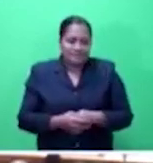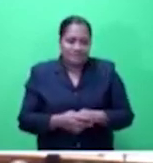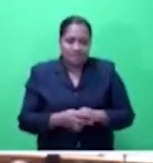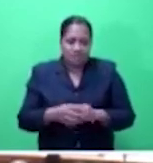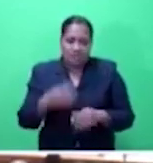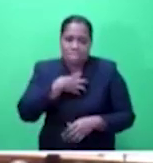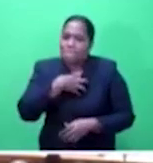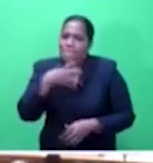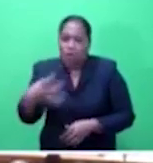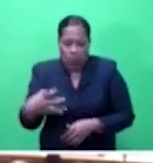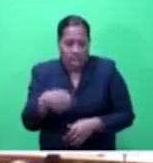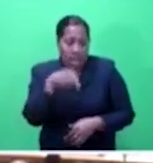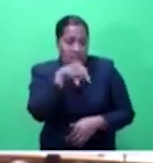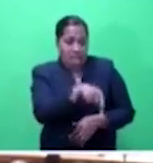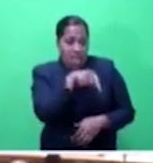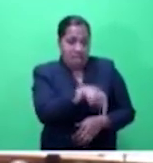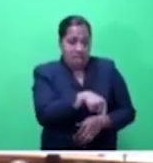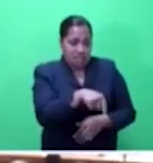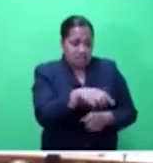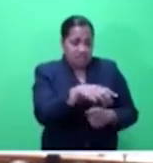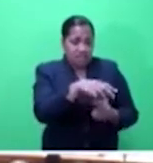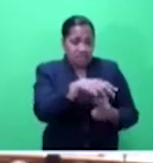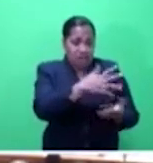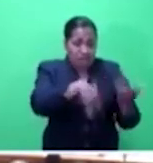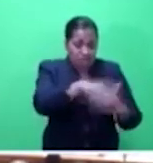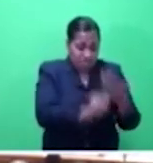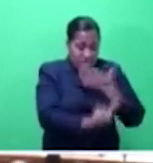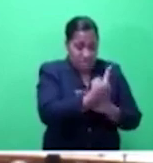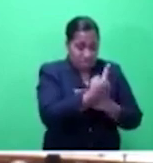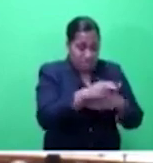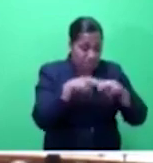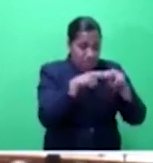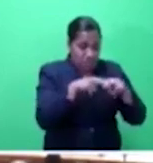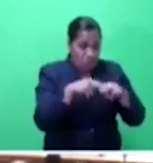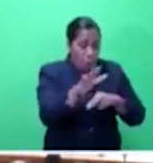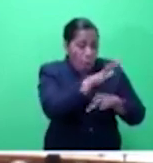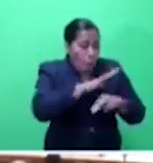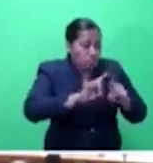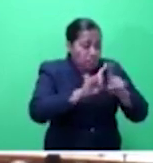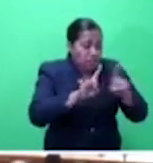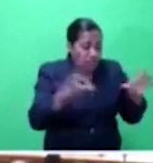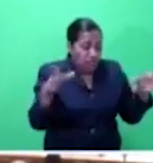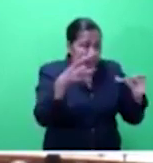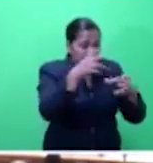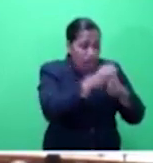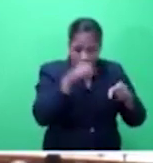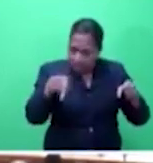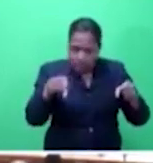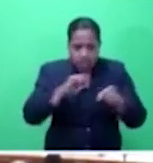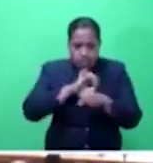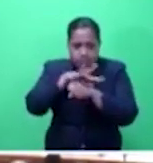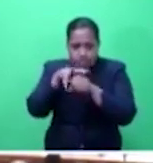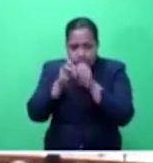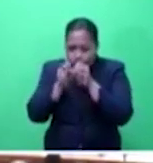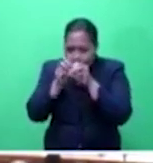Every aspect of our economy will be thrown out of whack. Even in the global financial crisis, planes were still flying.